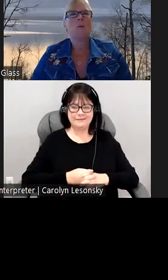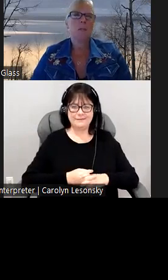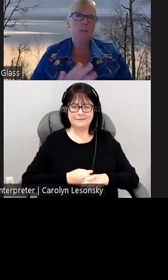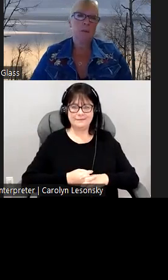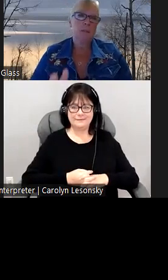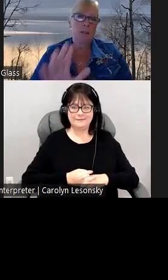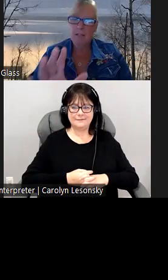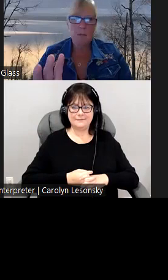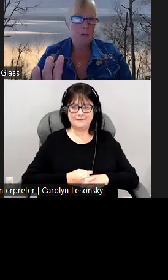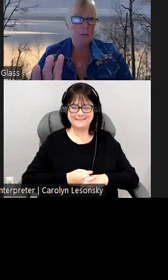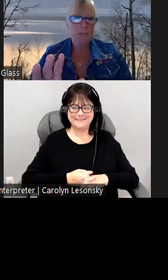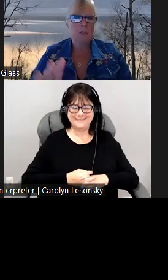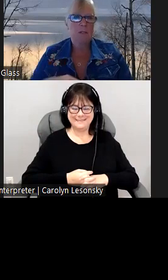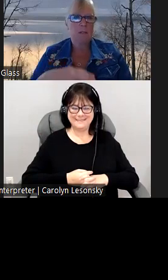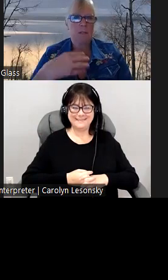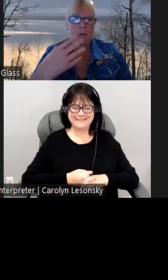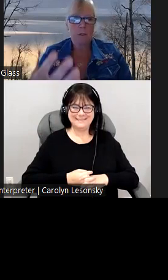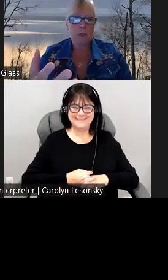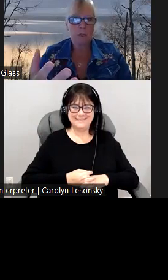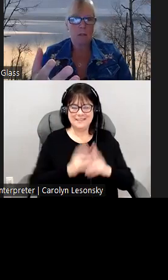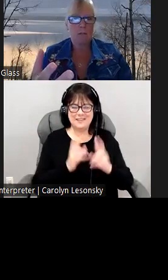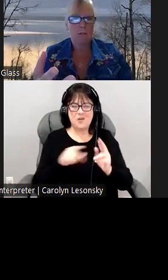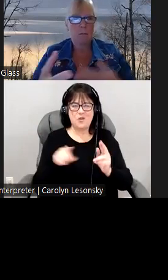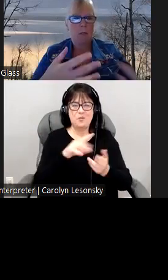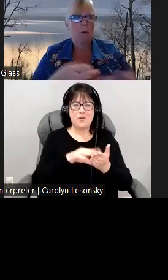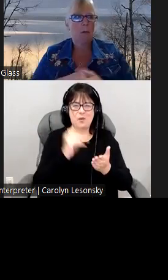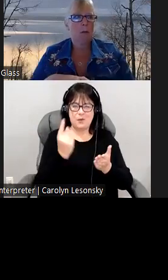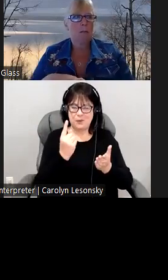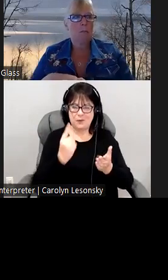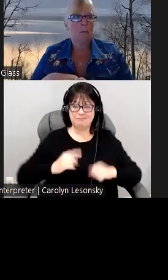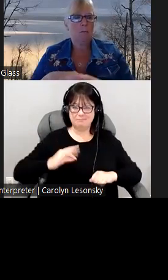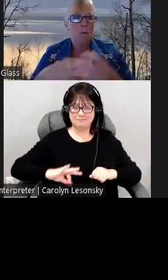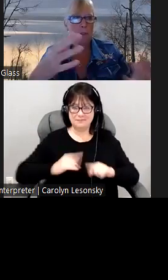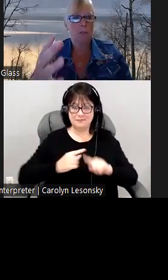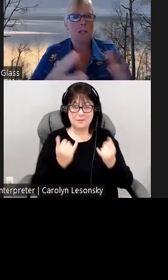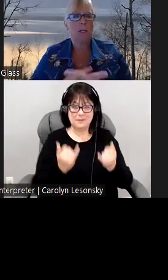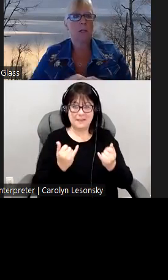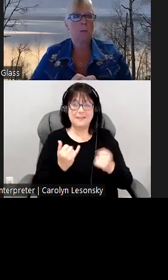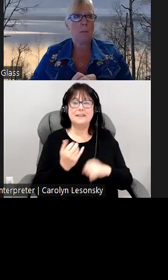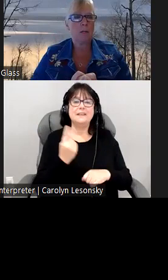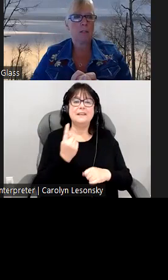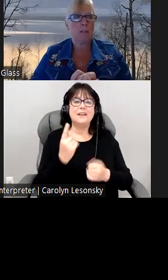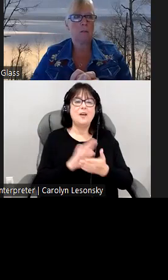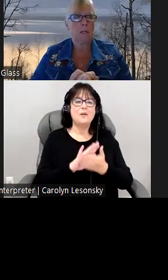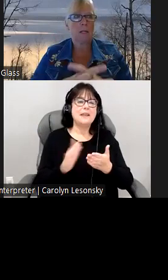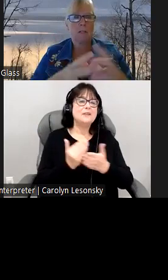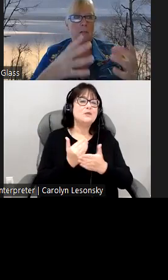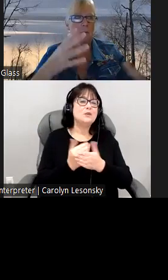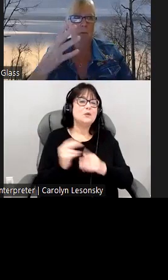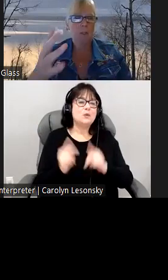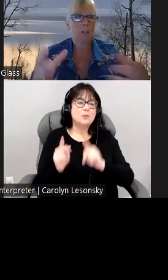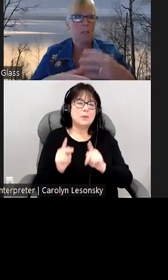I hope that you've gotten something out of this. It's always nice to have some new folks on the line in our webinars to